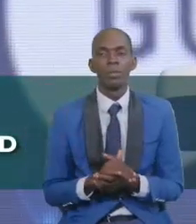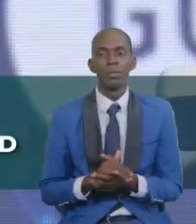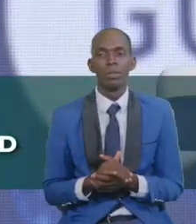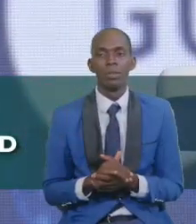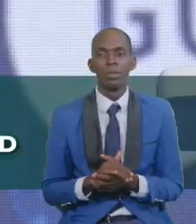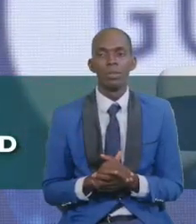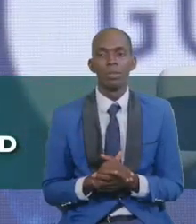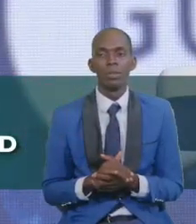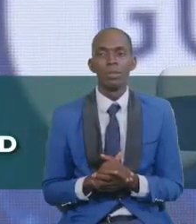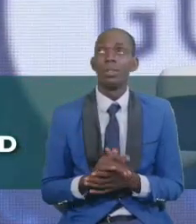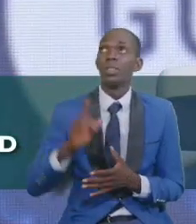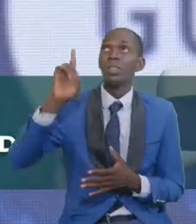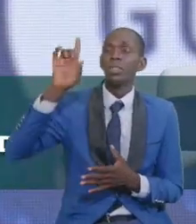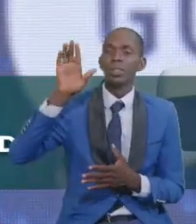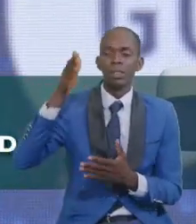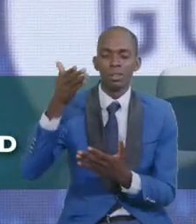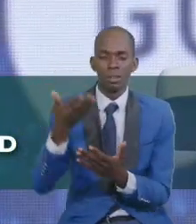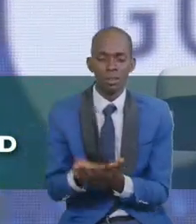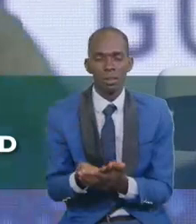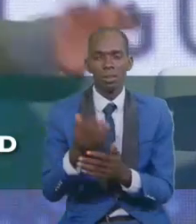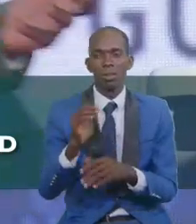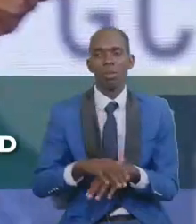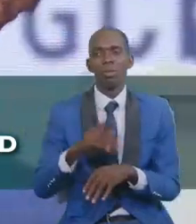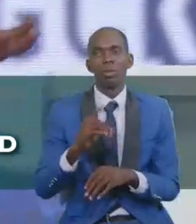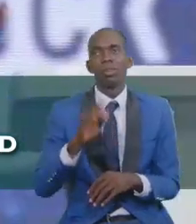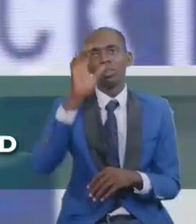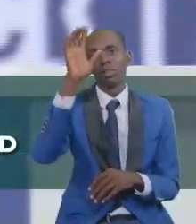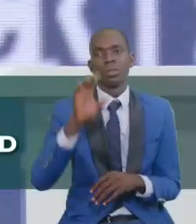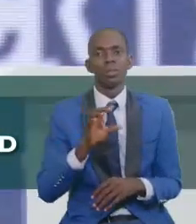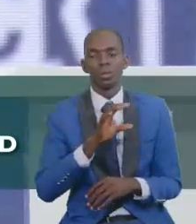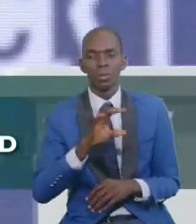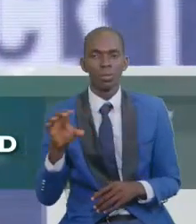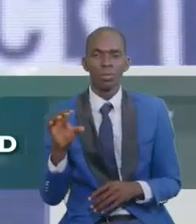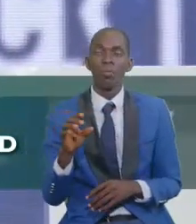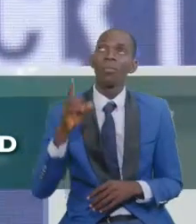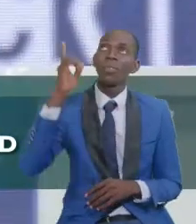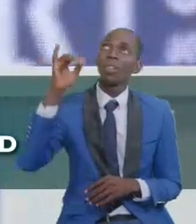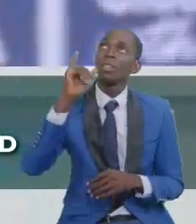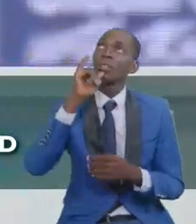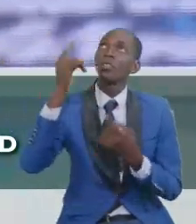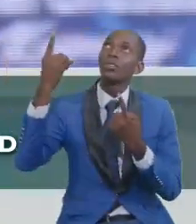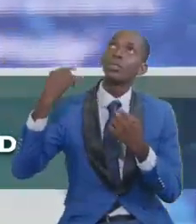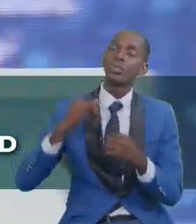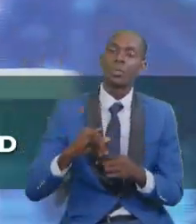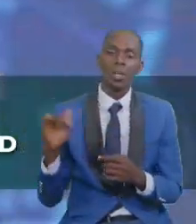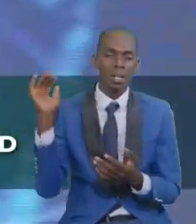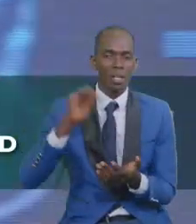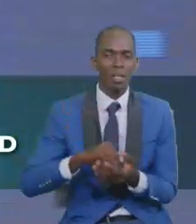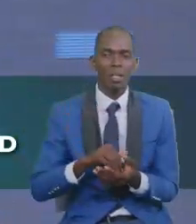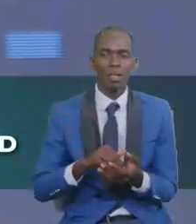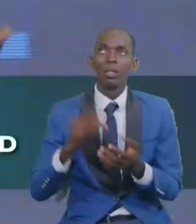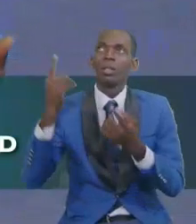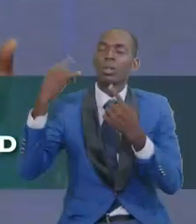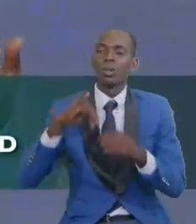He landed on the cross. He is coming again. He's coming with a